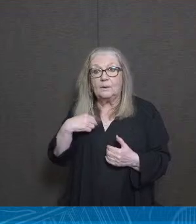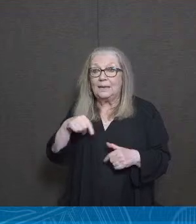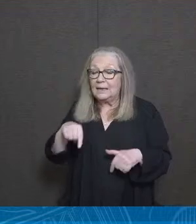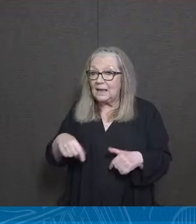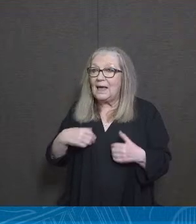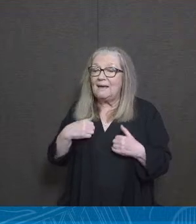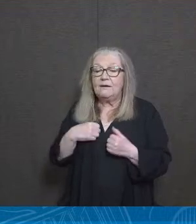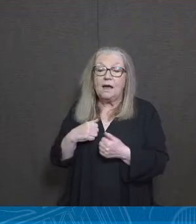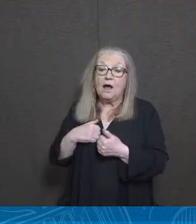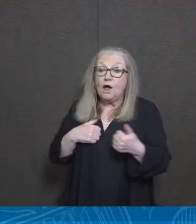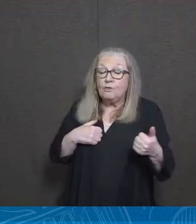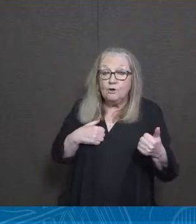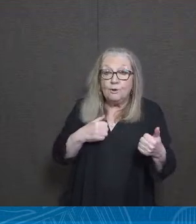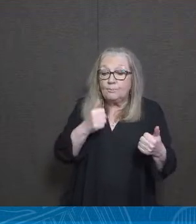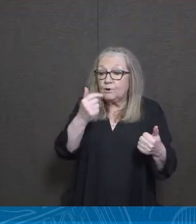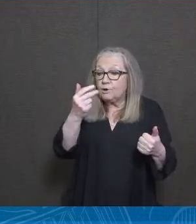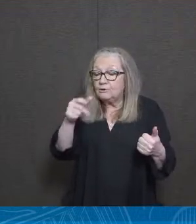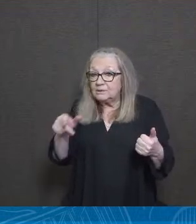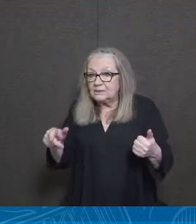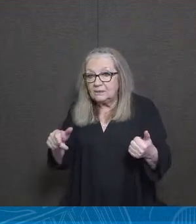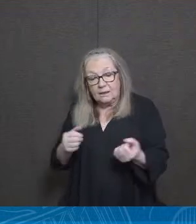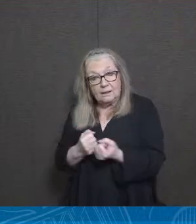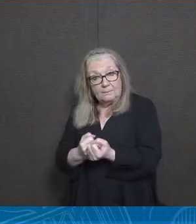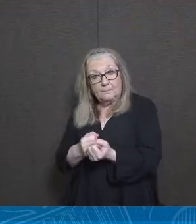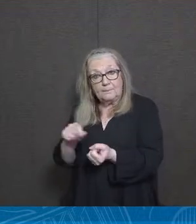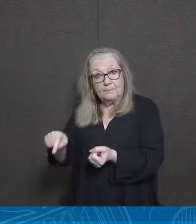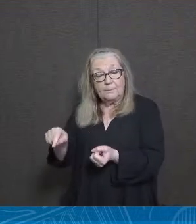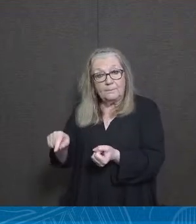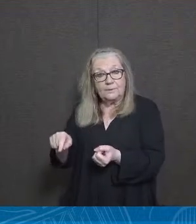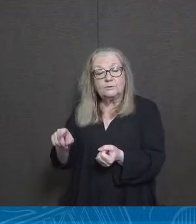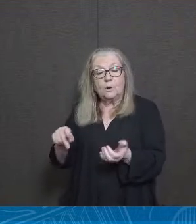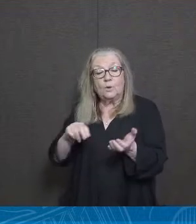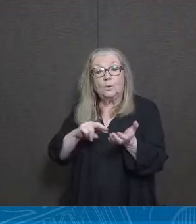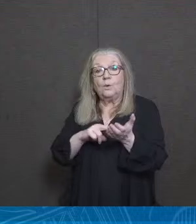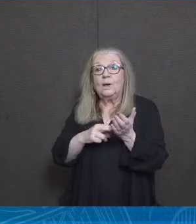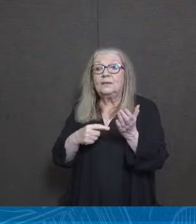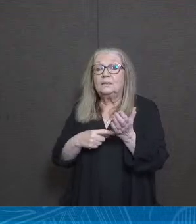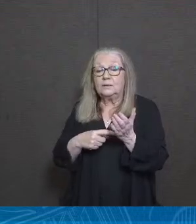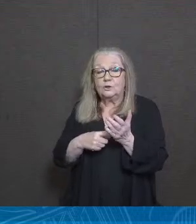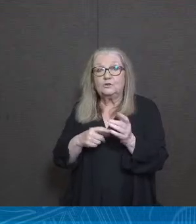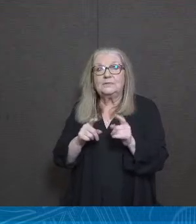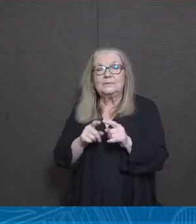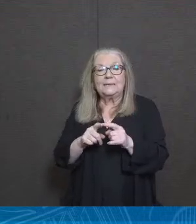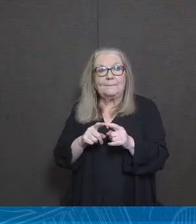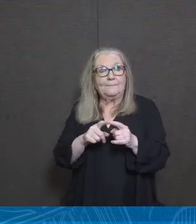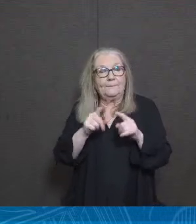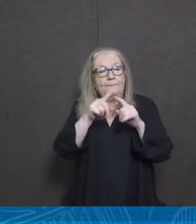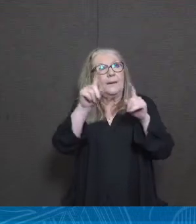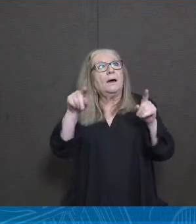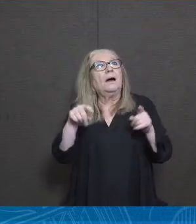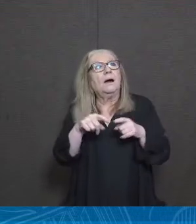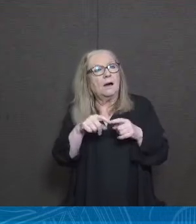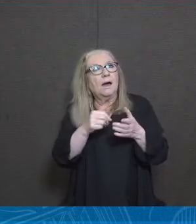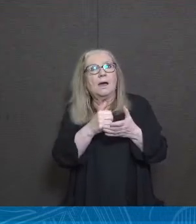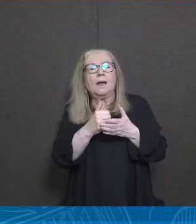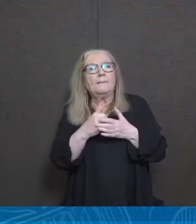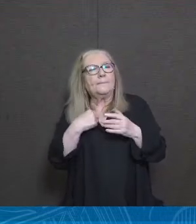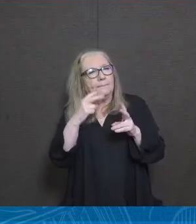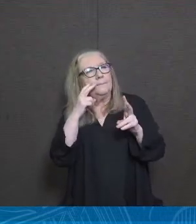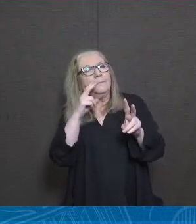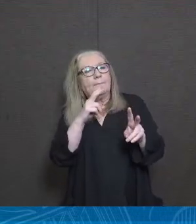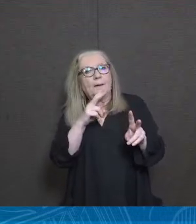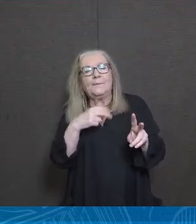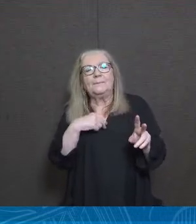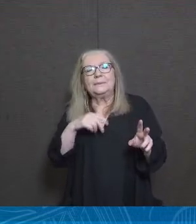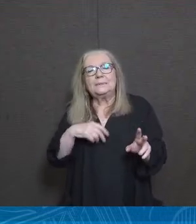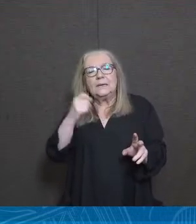really help them going towards that space, I would say. So technologies is, yeah, bring them the technology, but like, then what? What do they need? Do they actually need to understand more